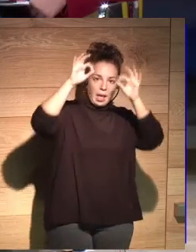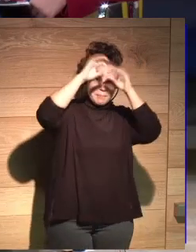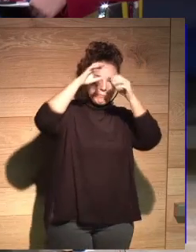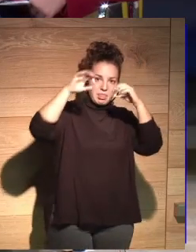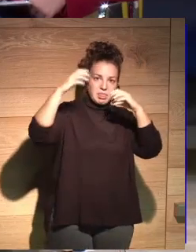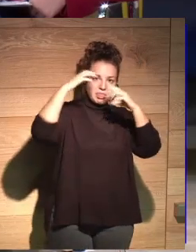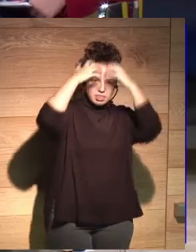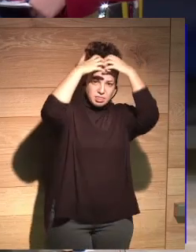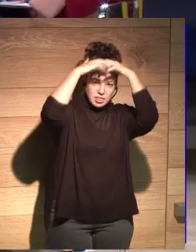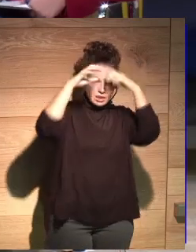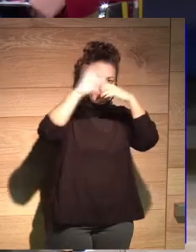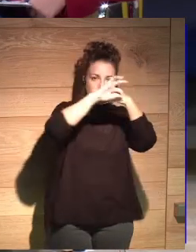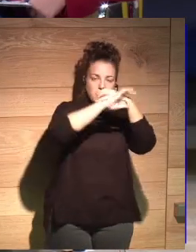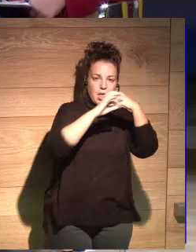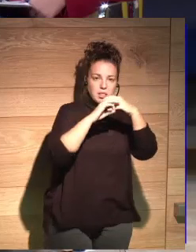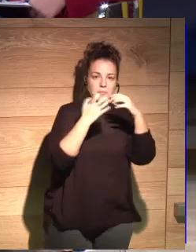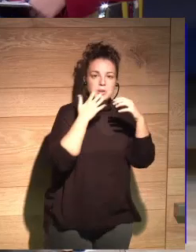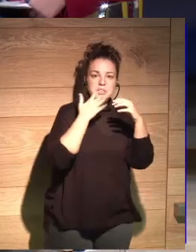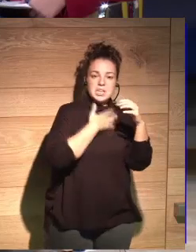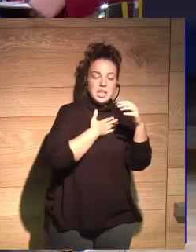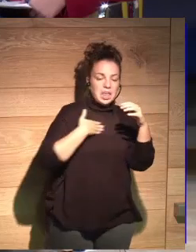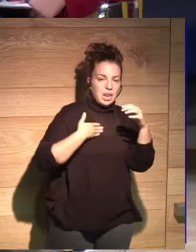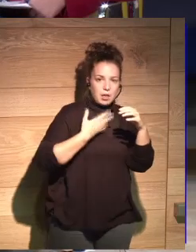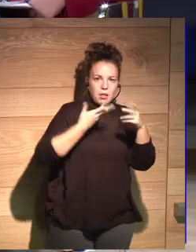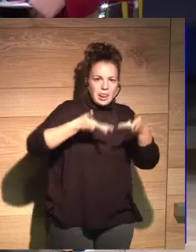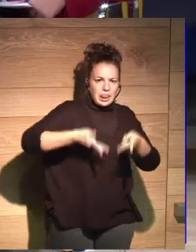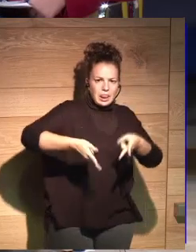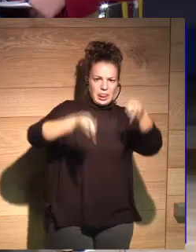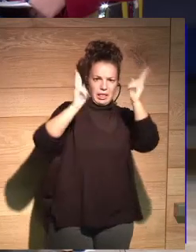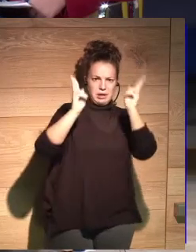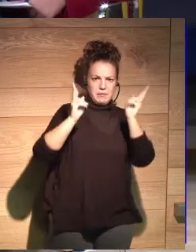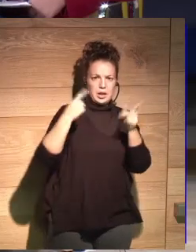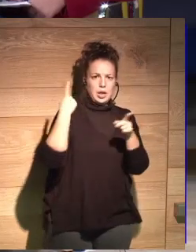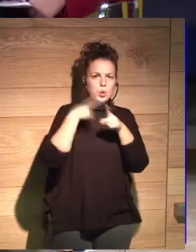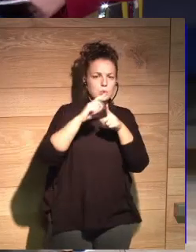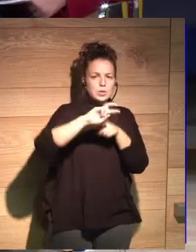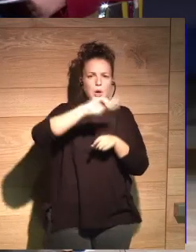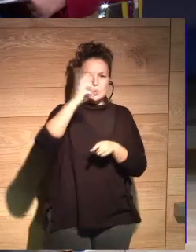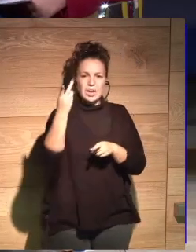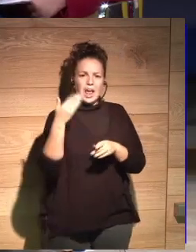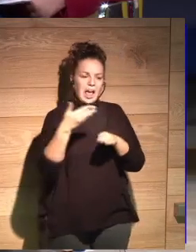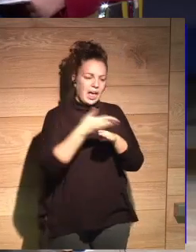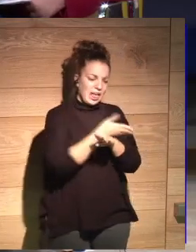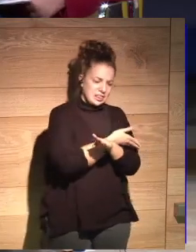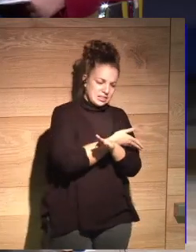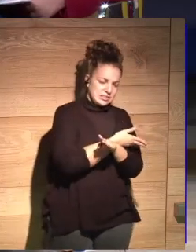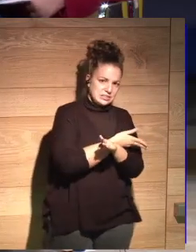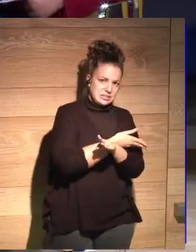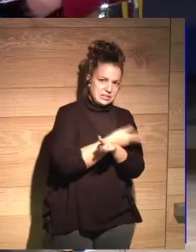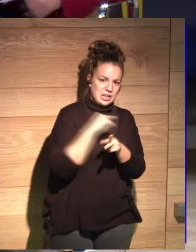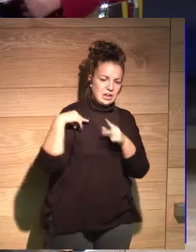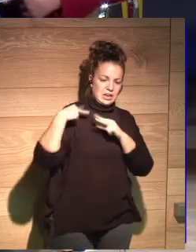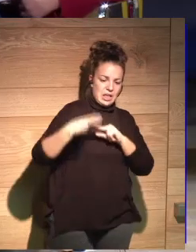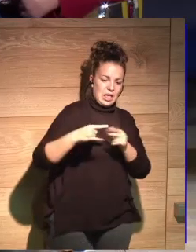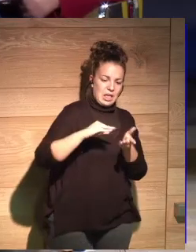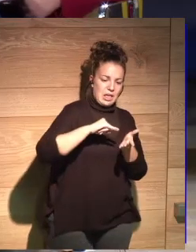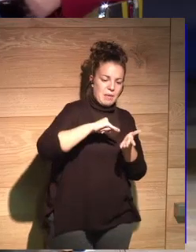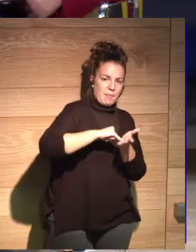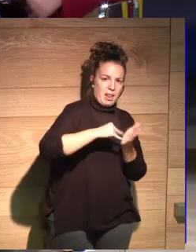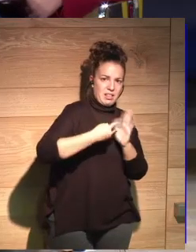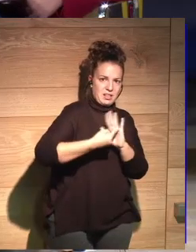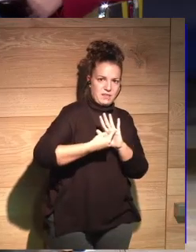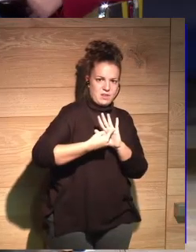brain, and I have nothing to say about that. I'm not going to do it myself, but whoever can implant whatever they want on themselves. And a different thing will be to